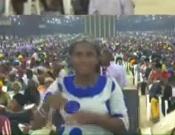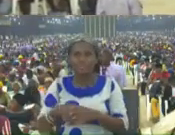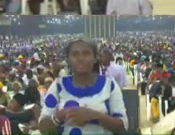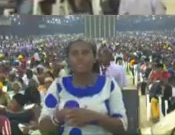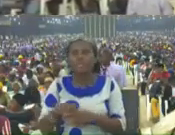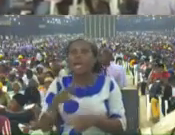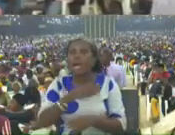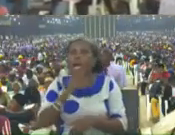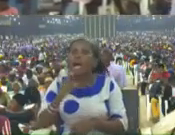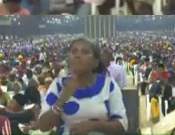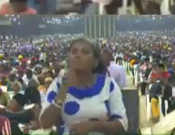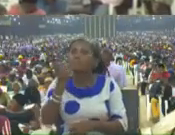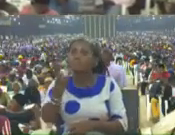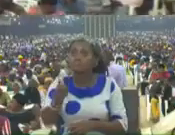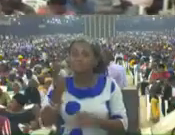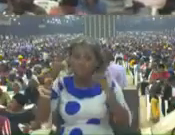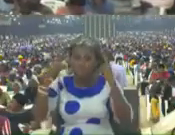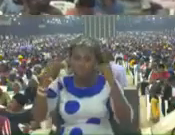and said to him,